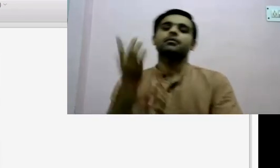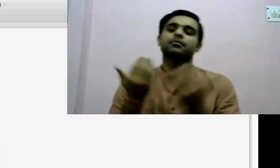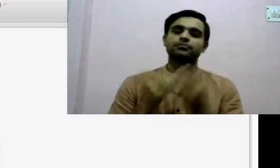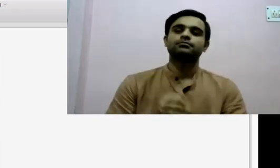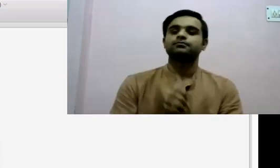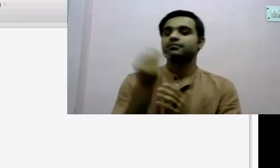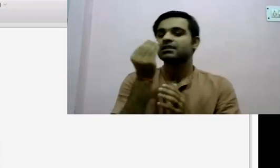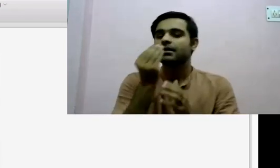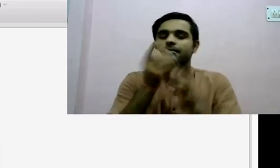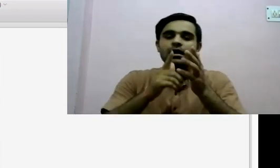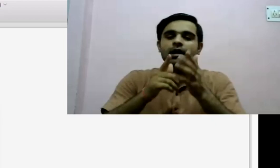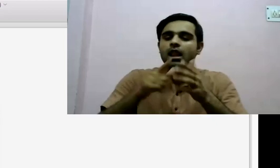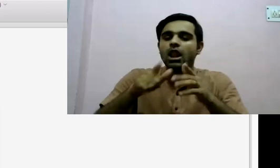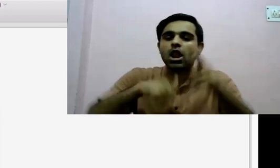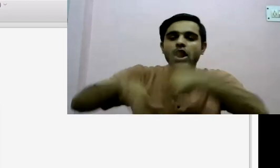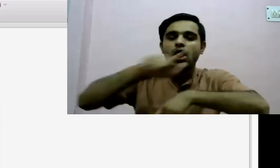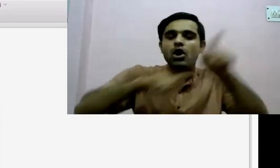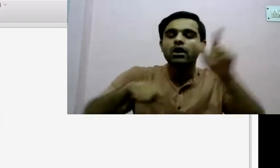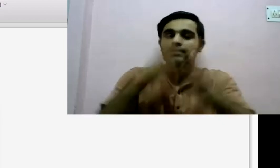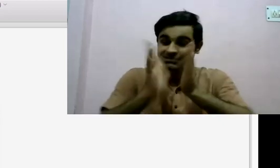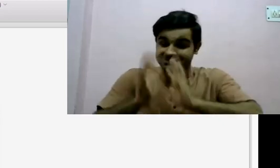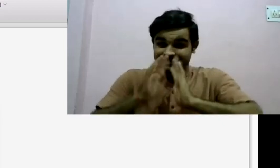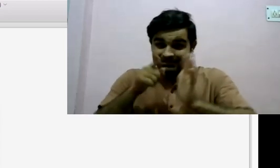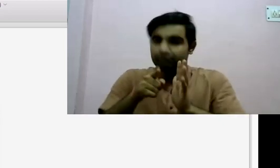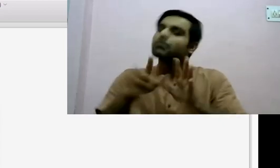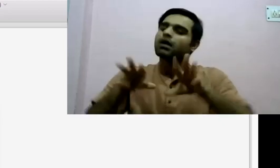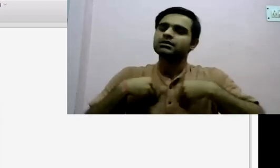regional variations in signs are to be expected.